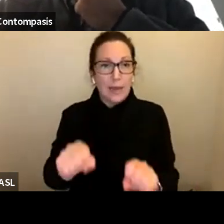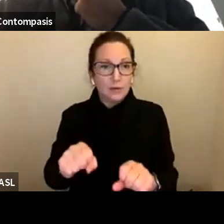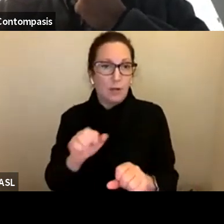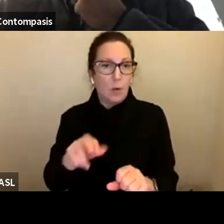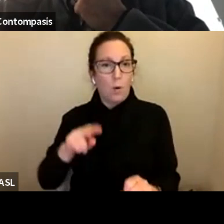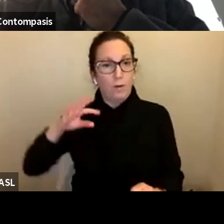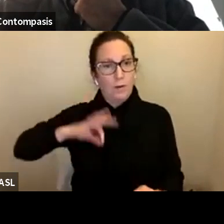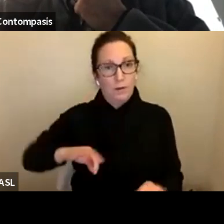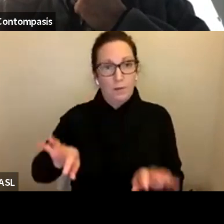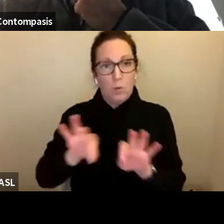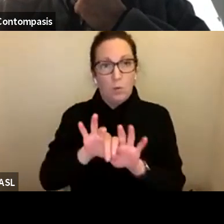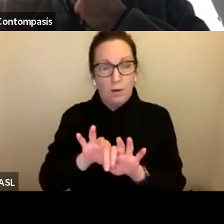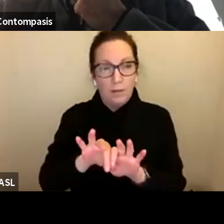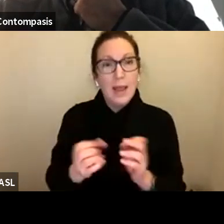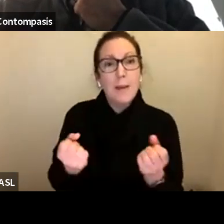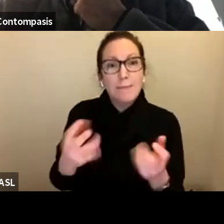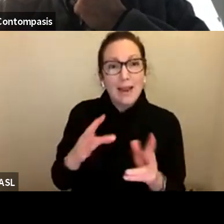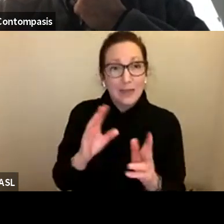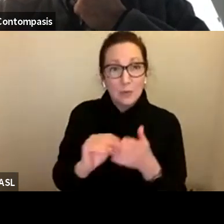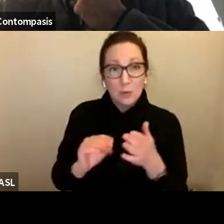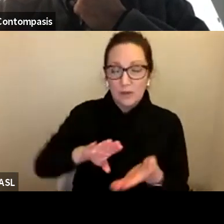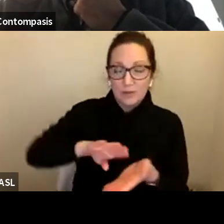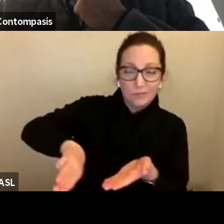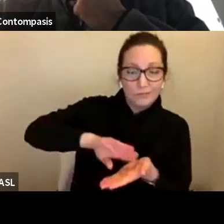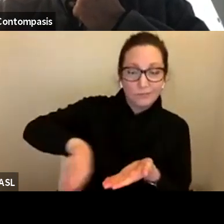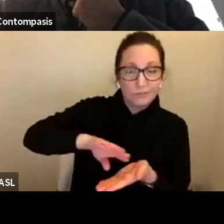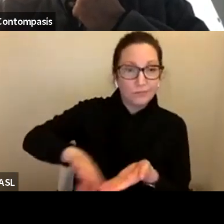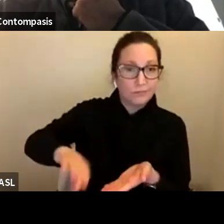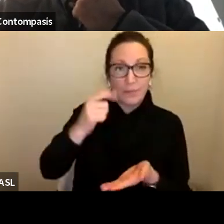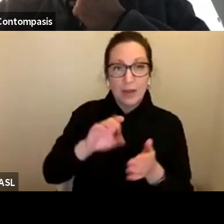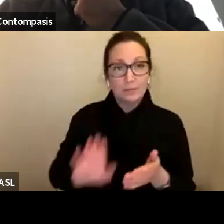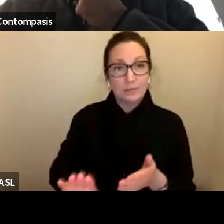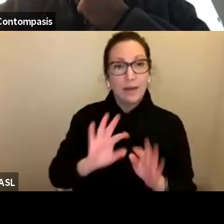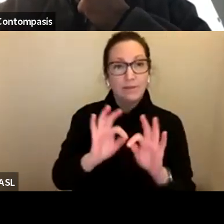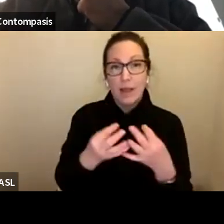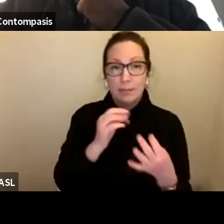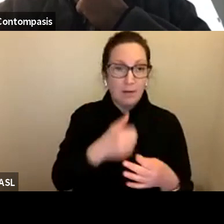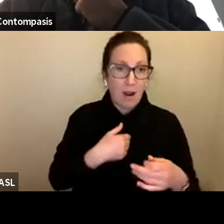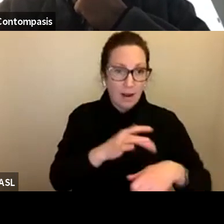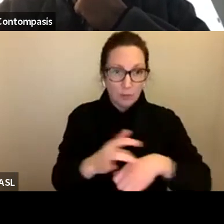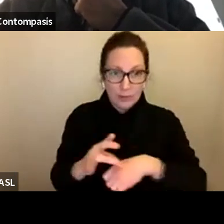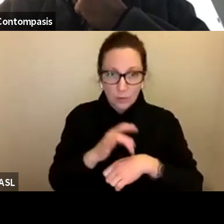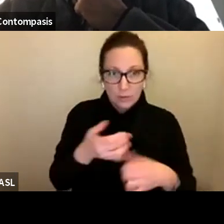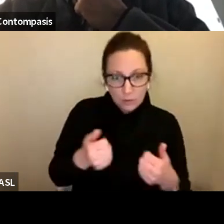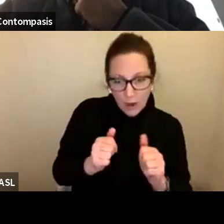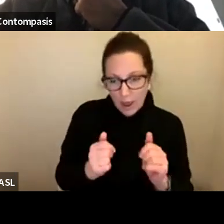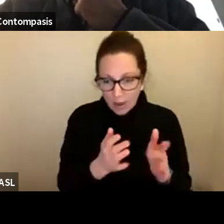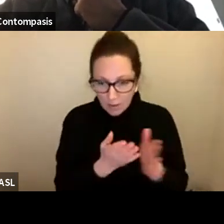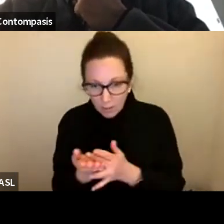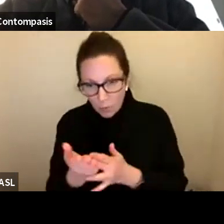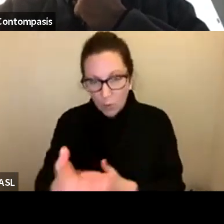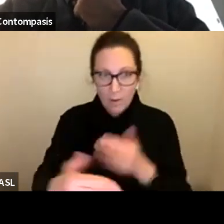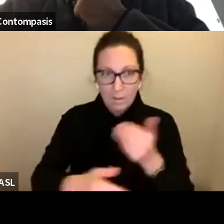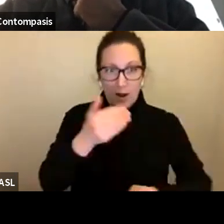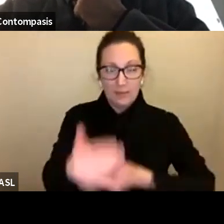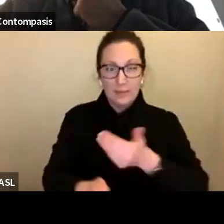excluded because their families didn't have access to resources to effectively navigate the process. To the students who are coming